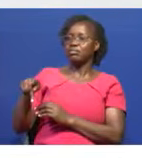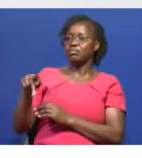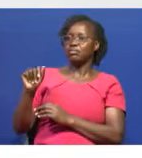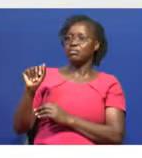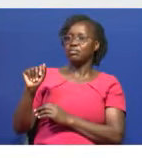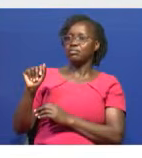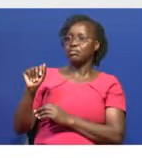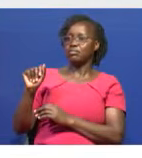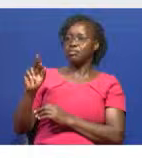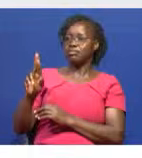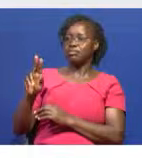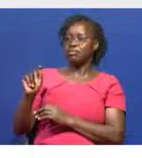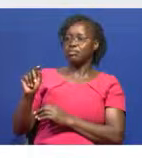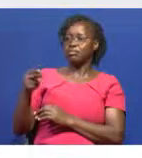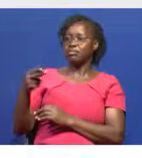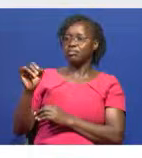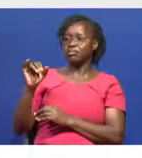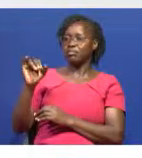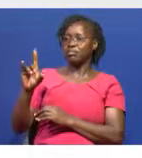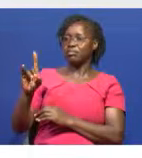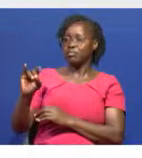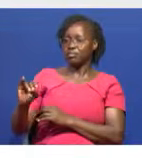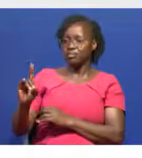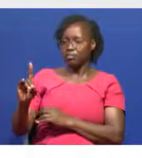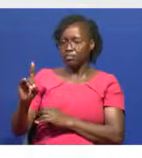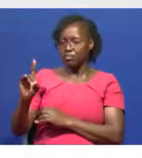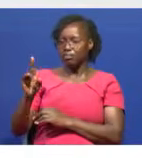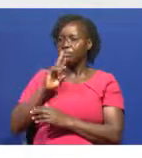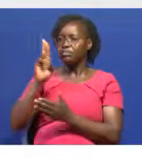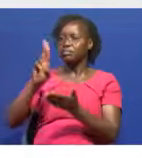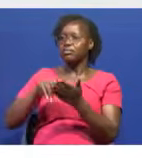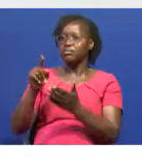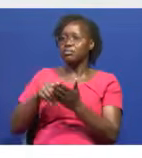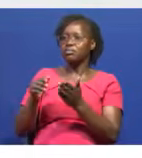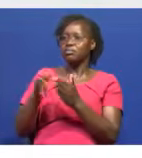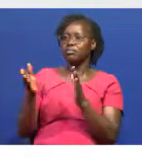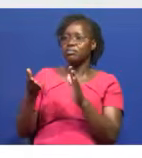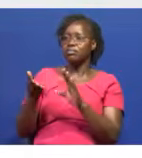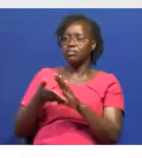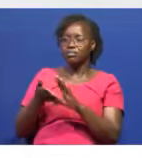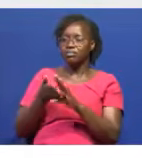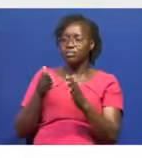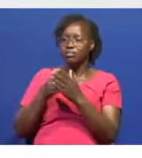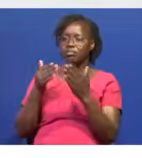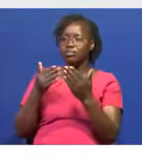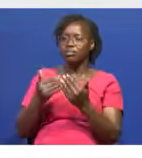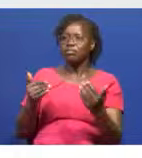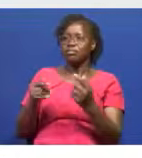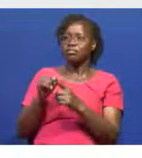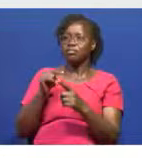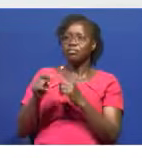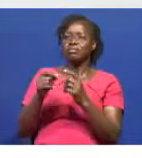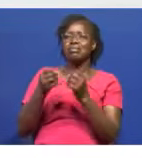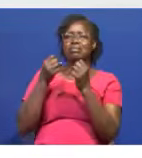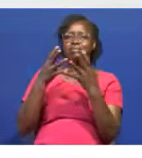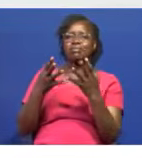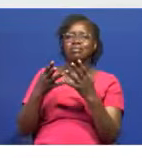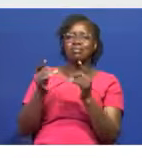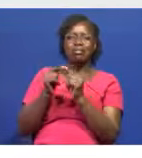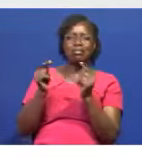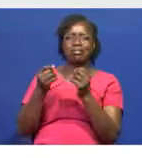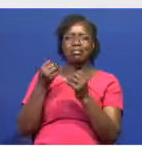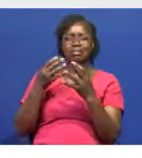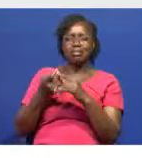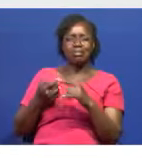Yeah. So the reaction of the apartheid government was to open fire against the children, killing many and hurting many.